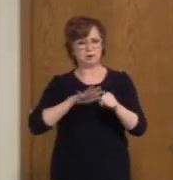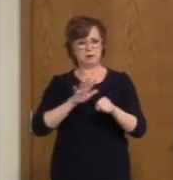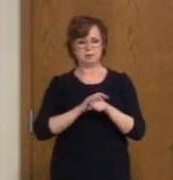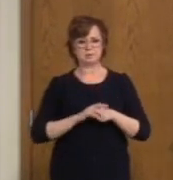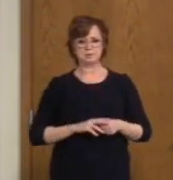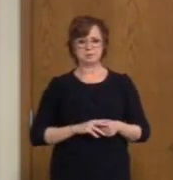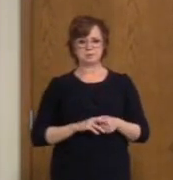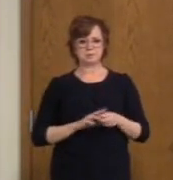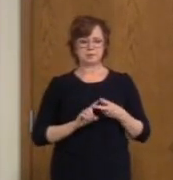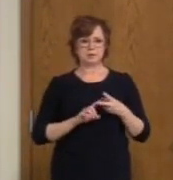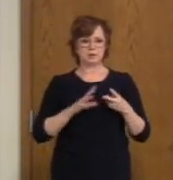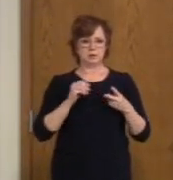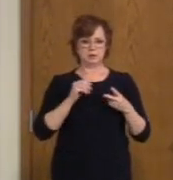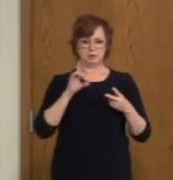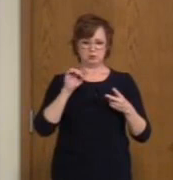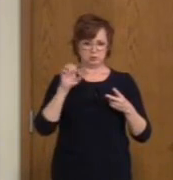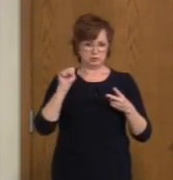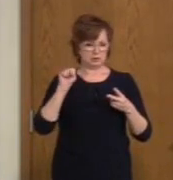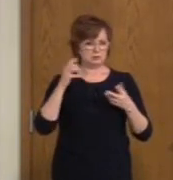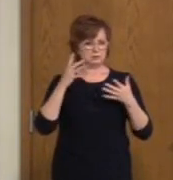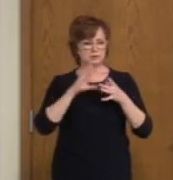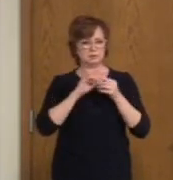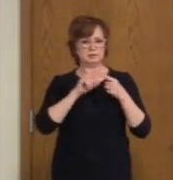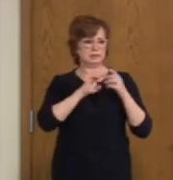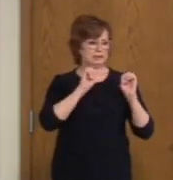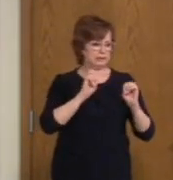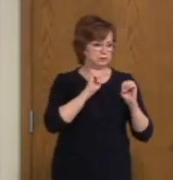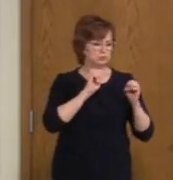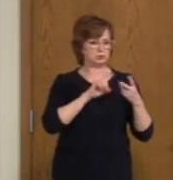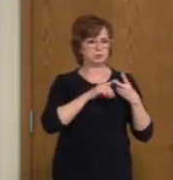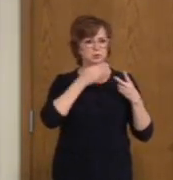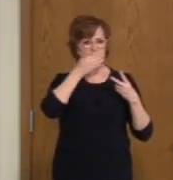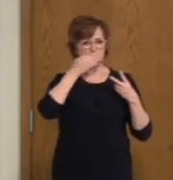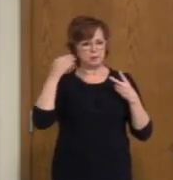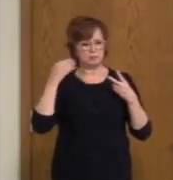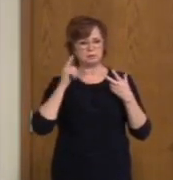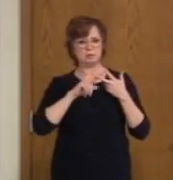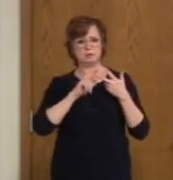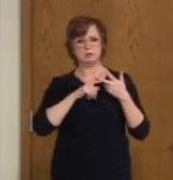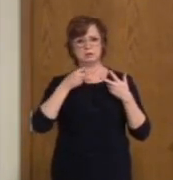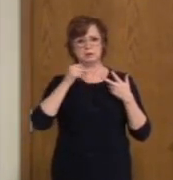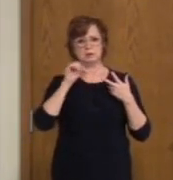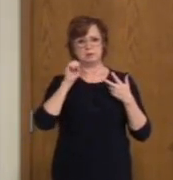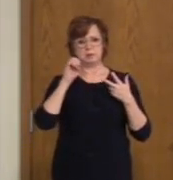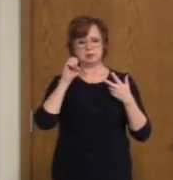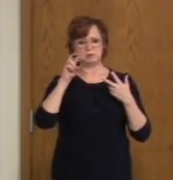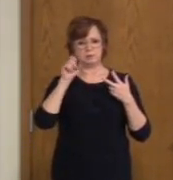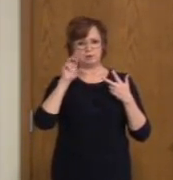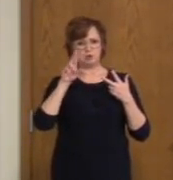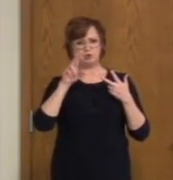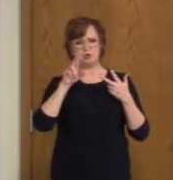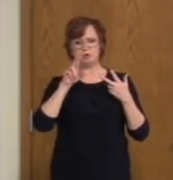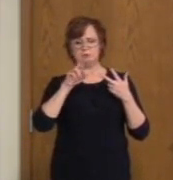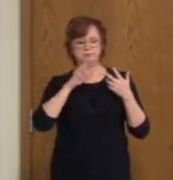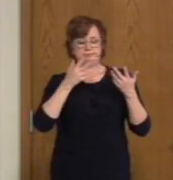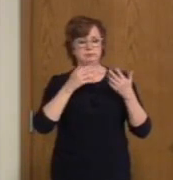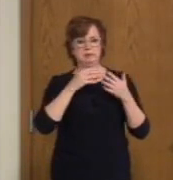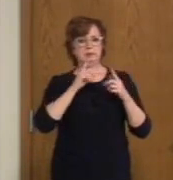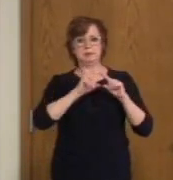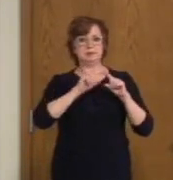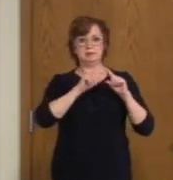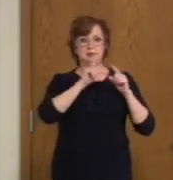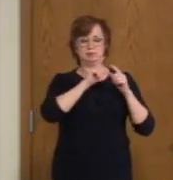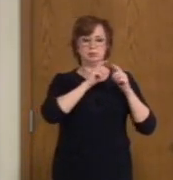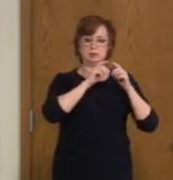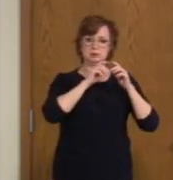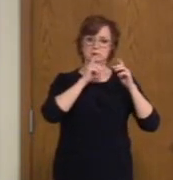a number of holidays before us, whether it be Easter, whether it be Ramadan, whether it be the Passover. Now, where we can,